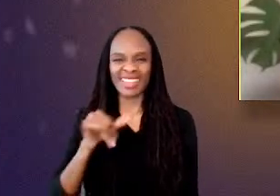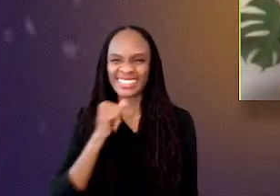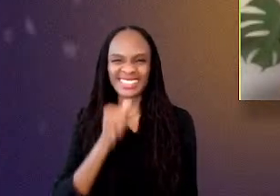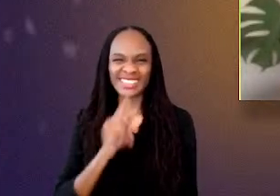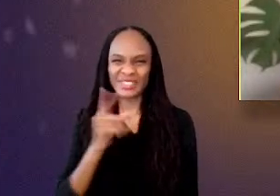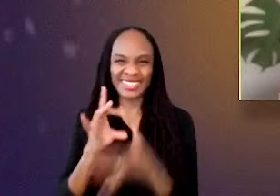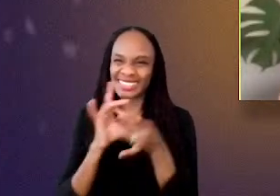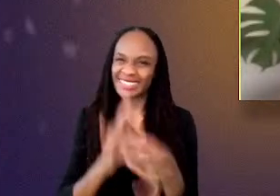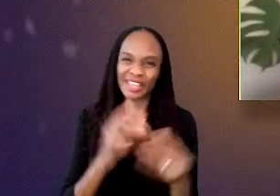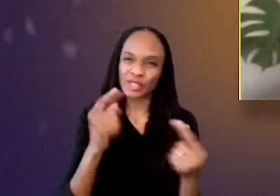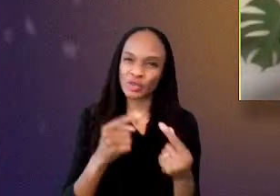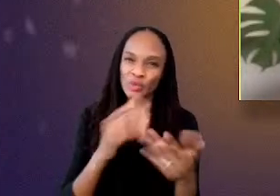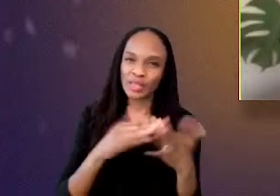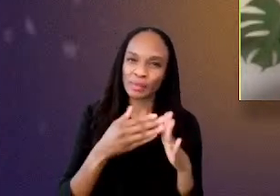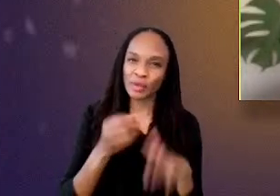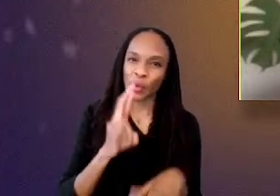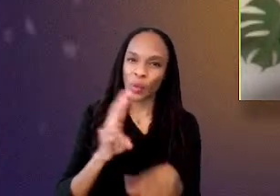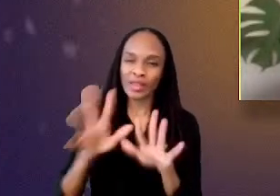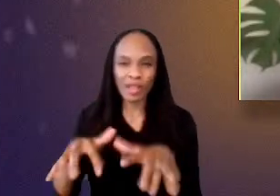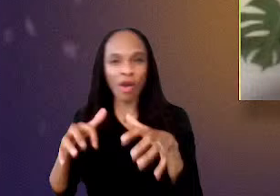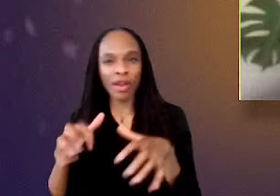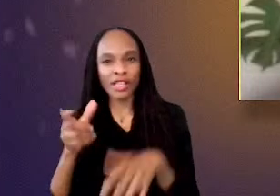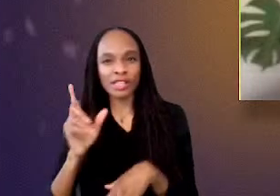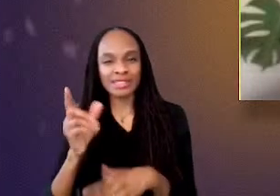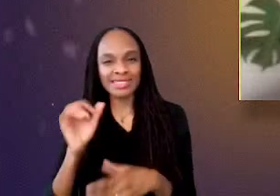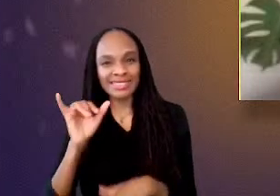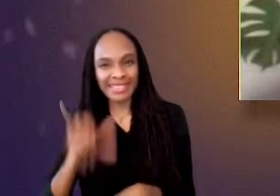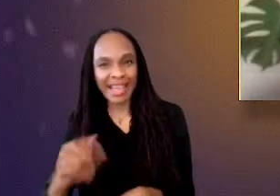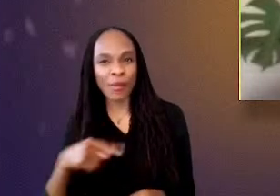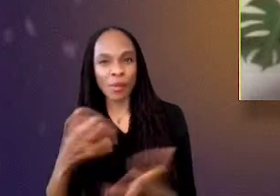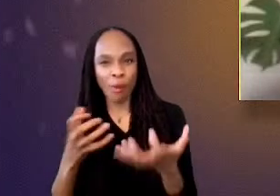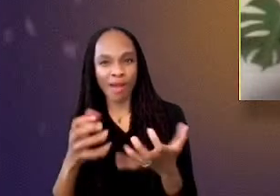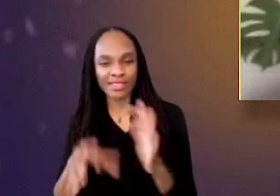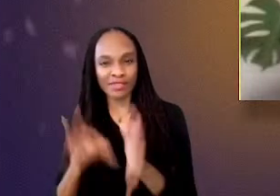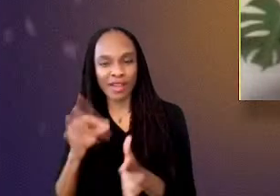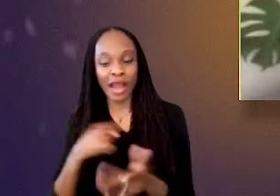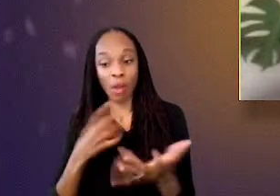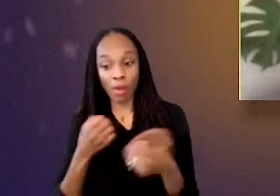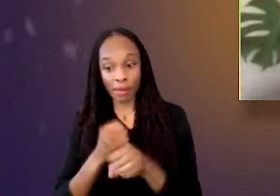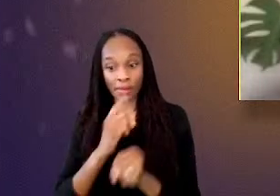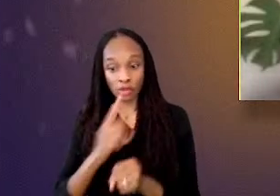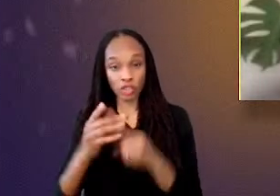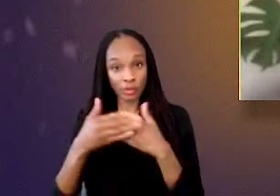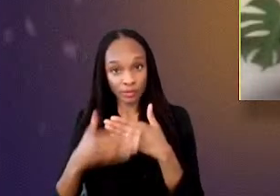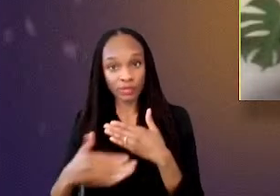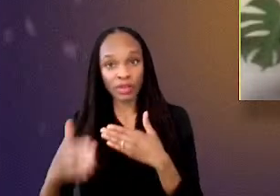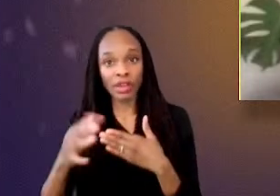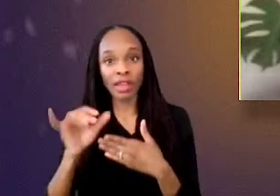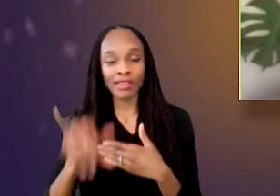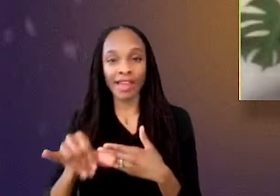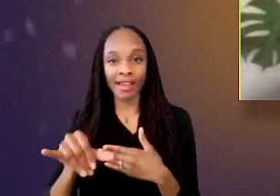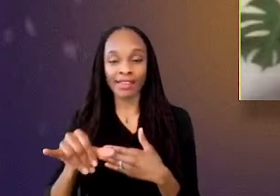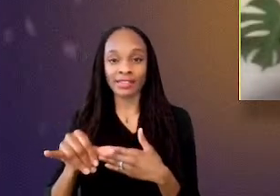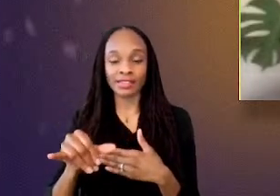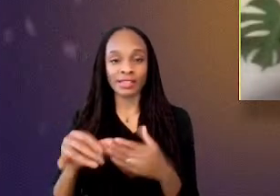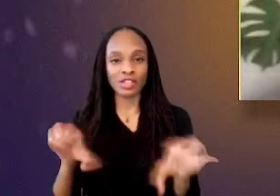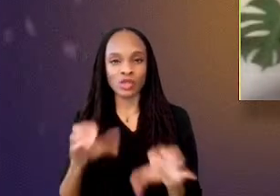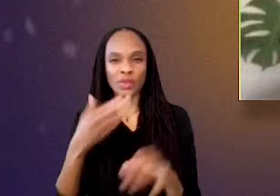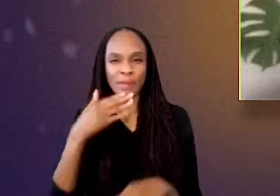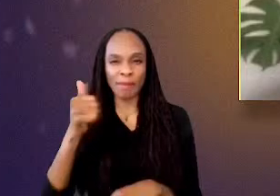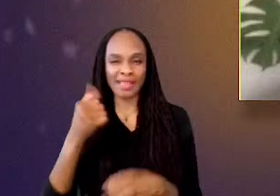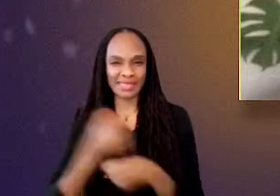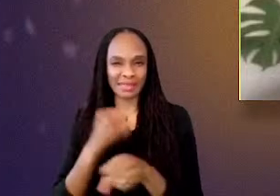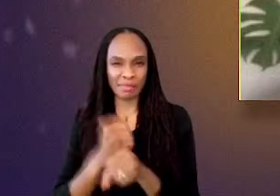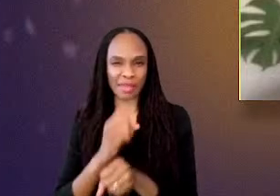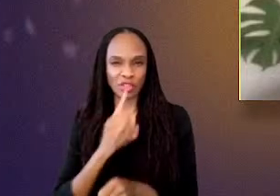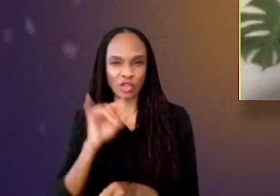community or audience that we want to find. And I think what I want to make sure I'm doing going forward is doing the best to align those things, and that